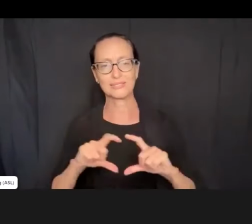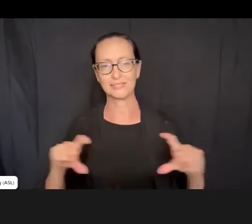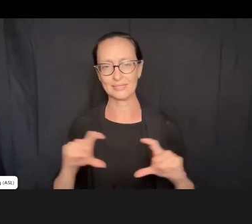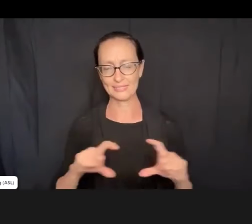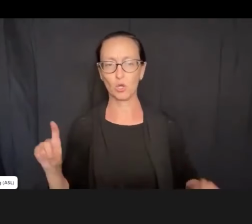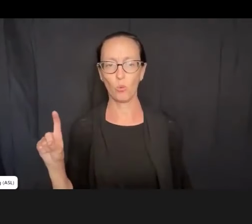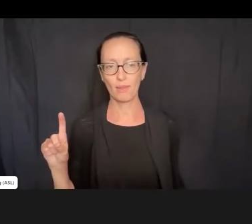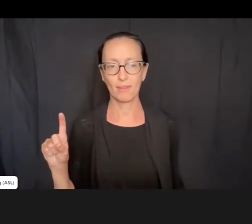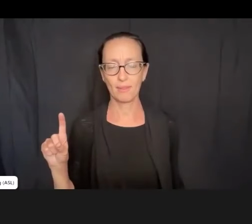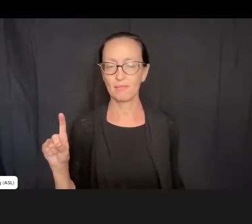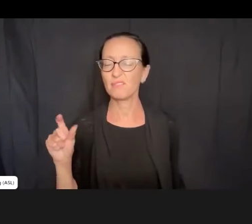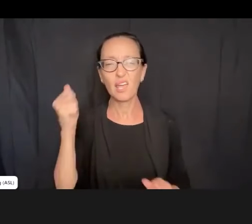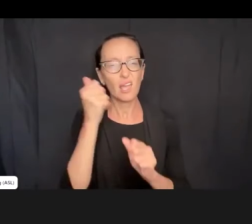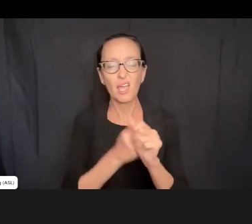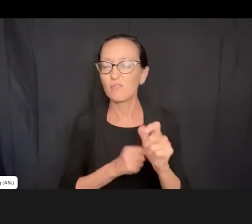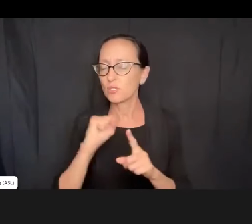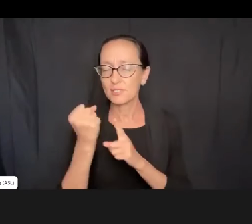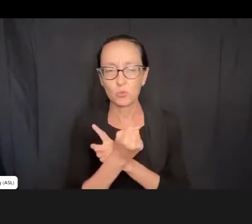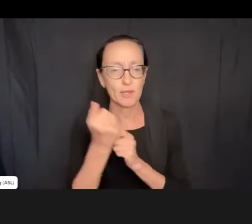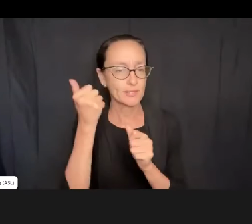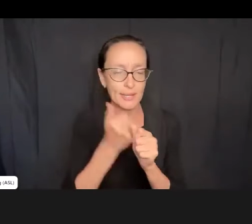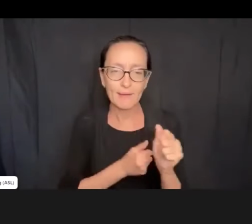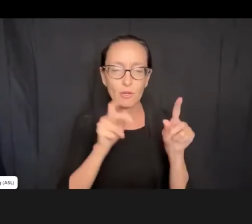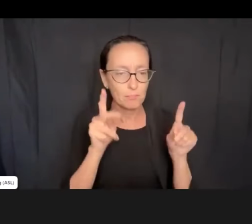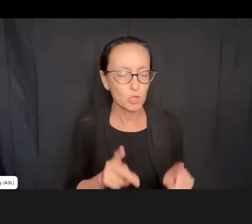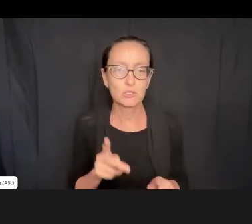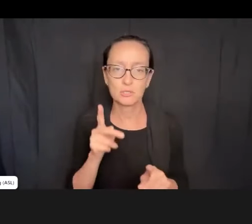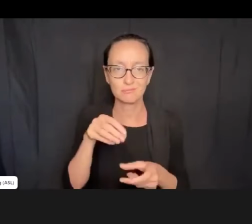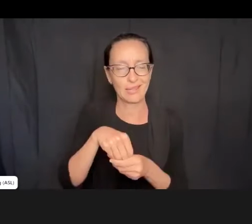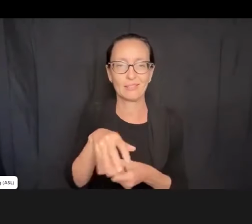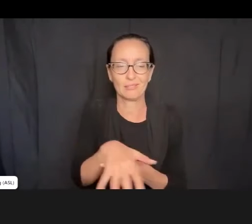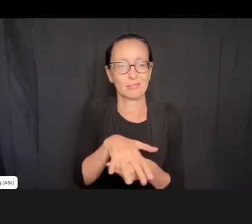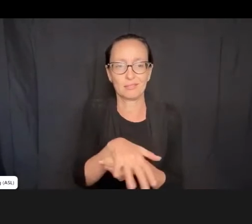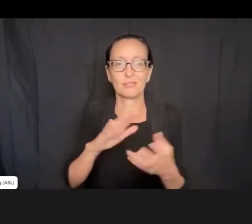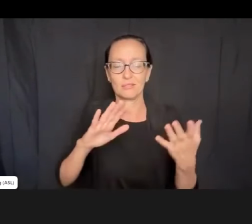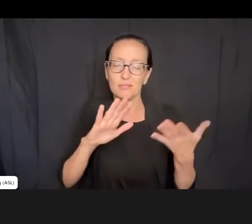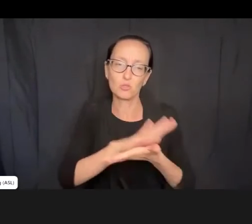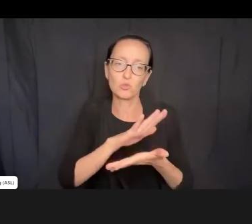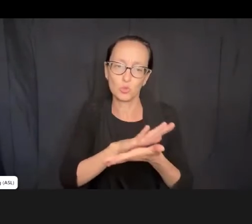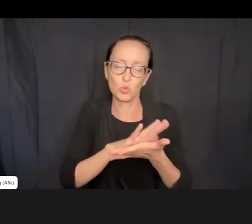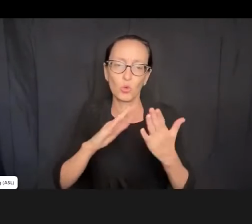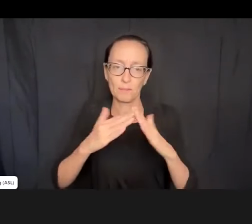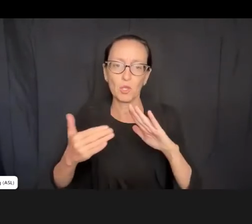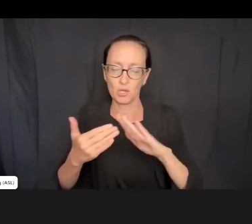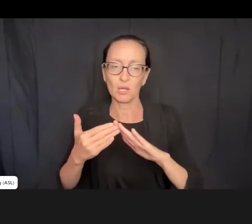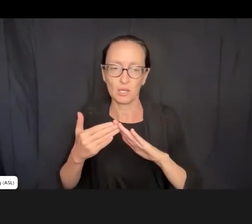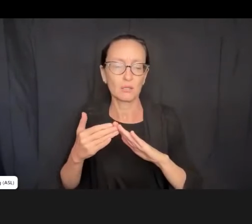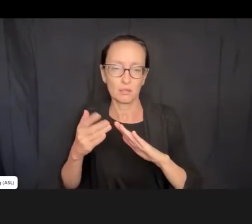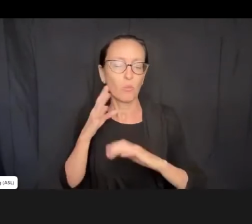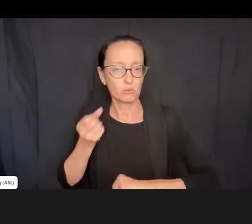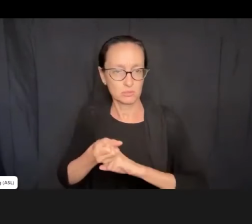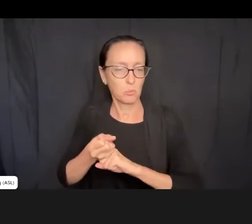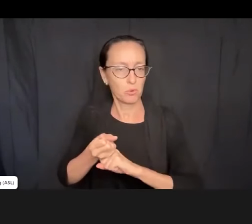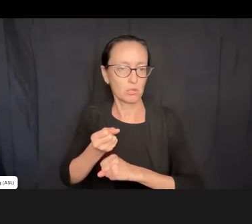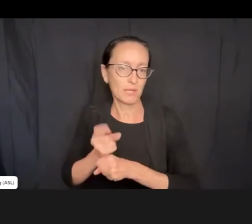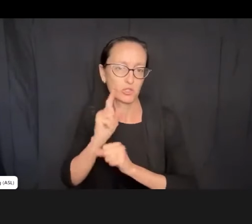every situation with every individual within our school community. The next level of interventions